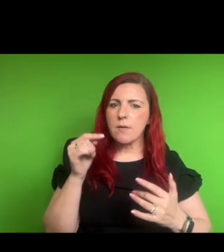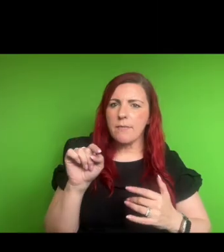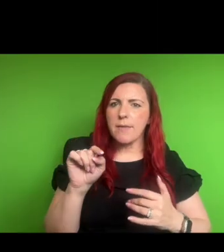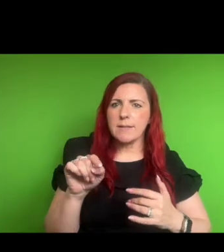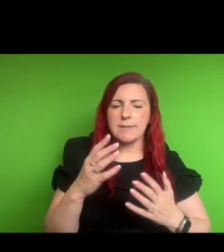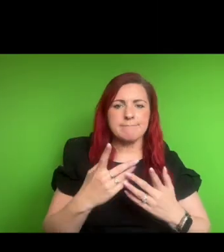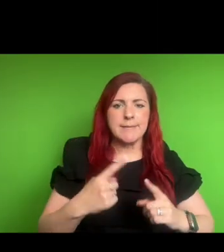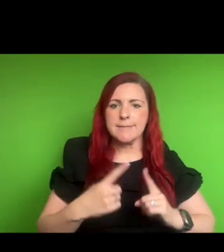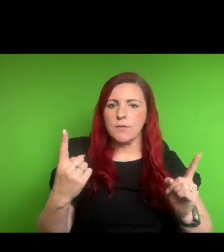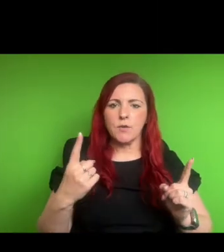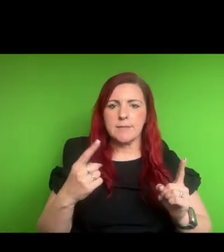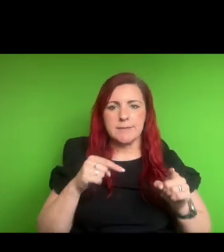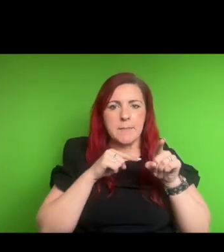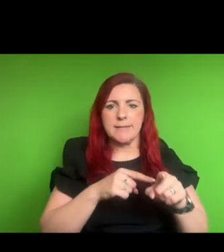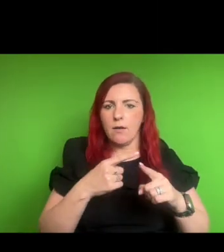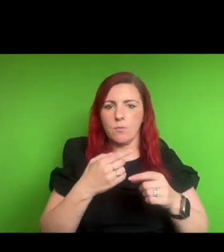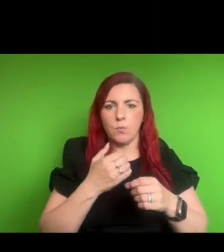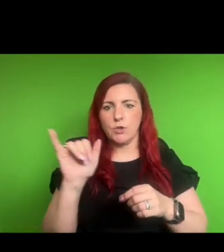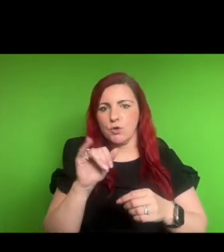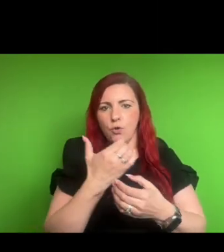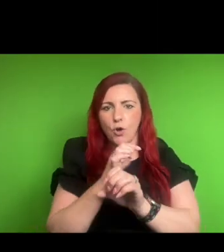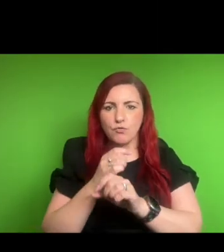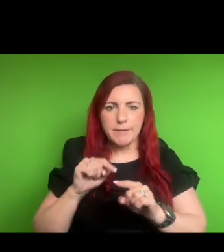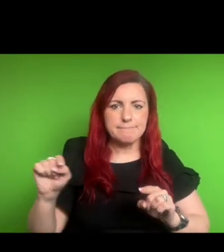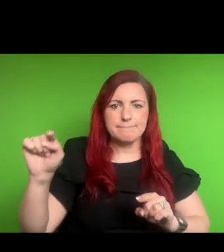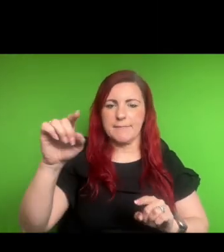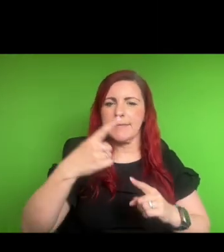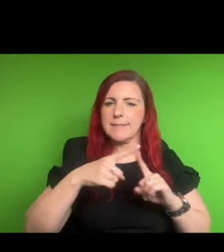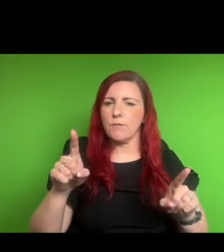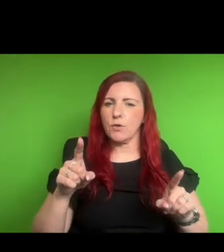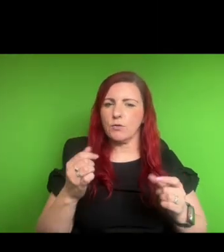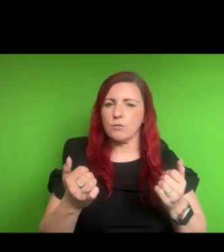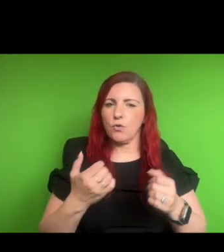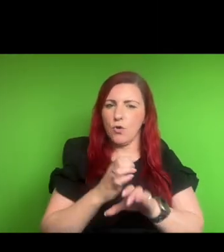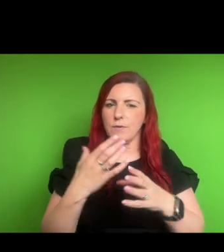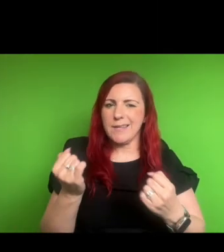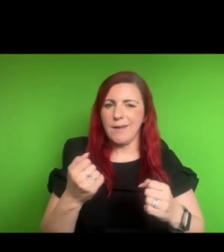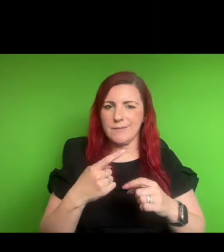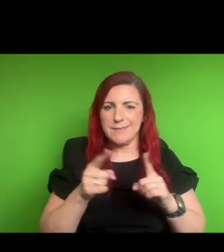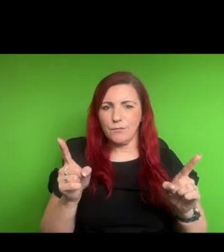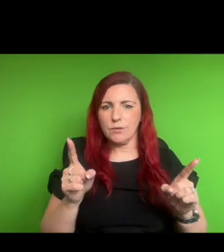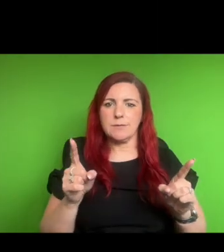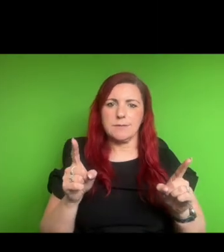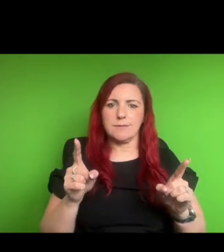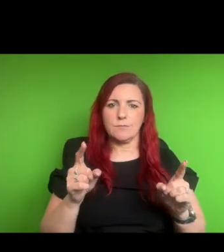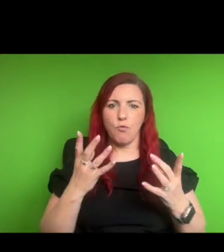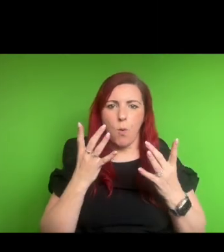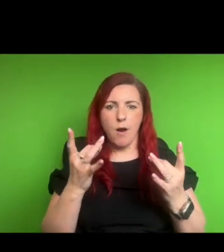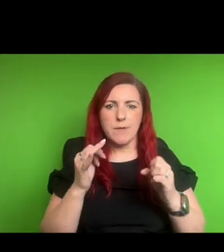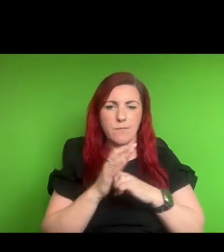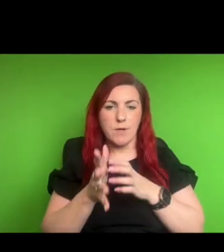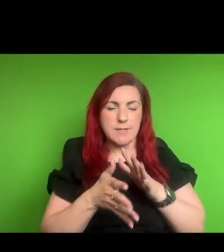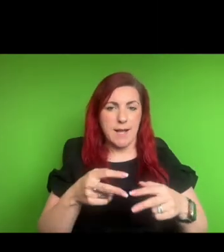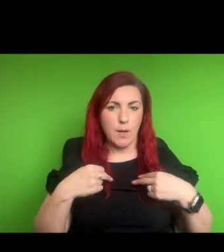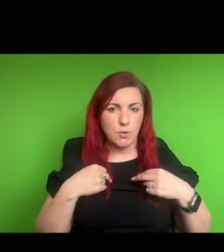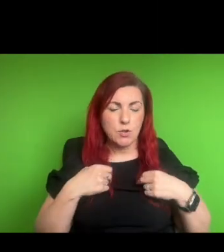different jurisdictions, there's different requirements with respect to sign language. So the standard has